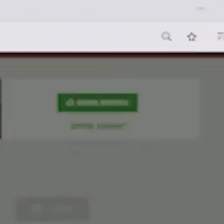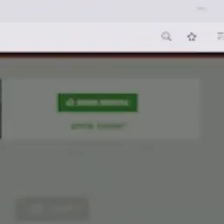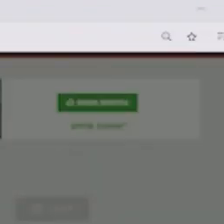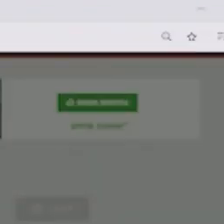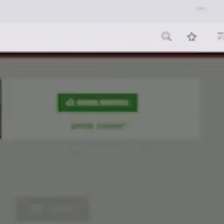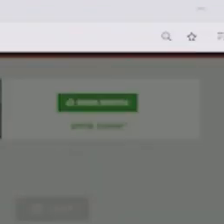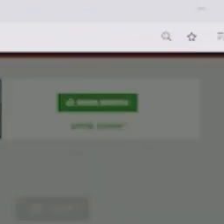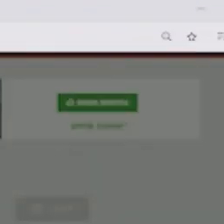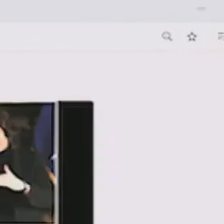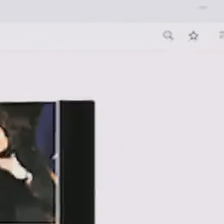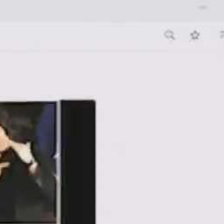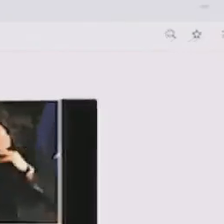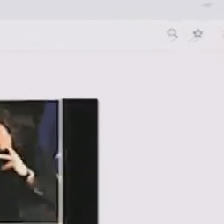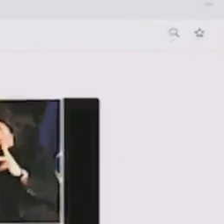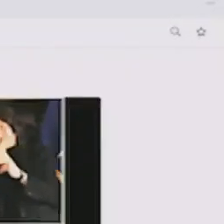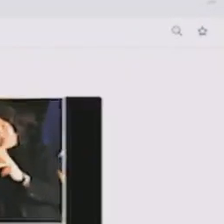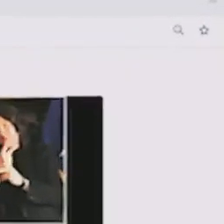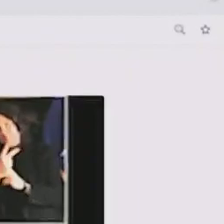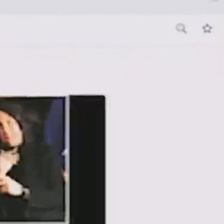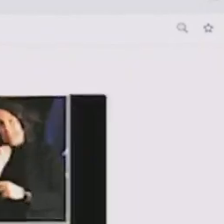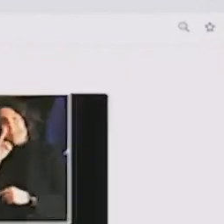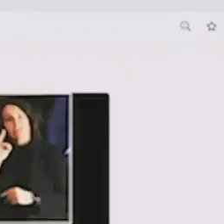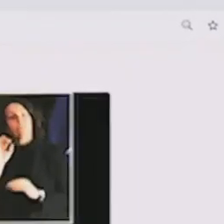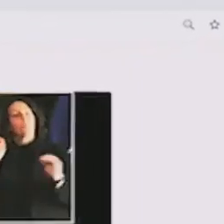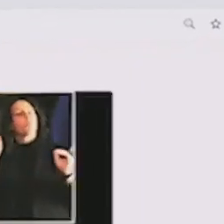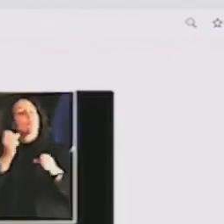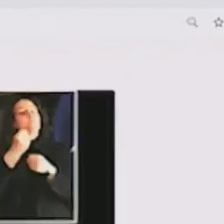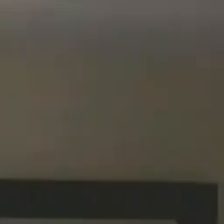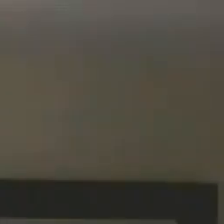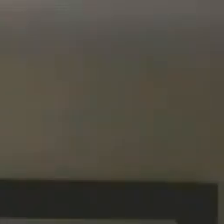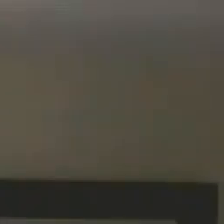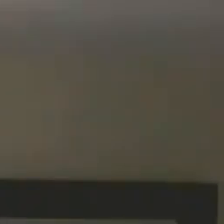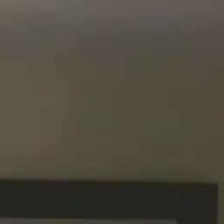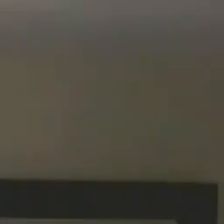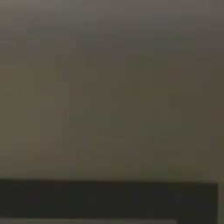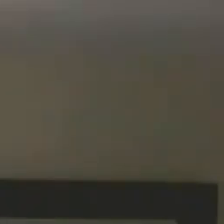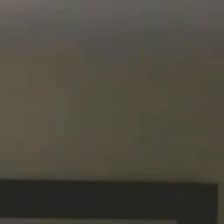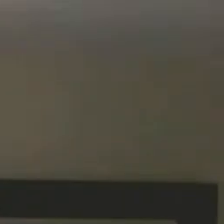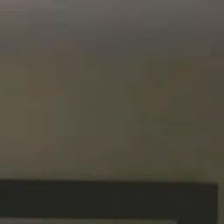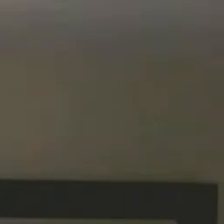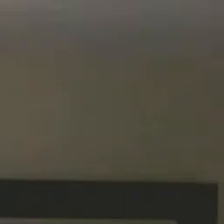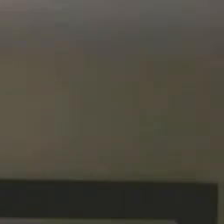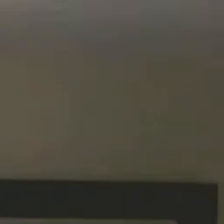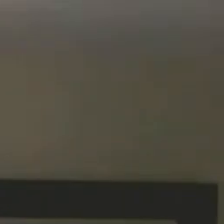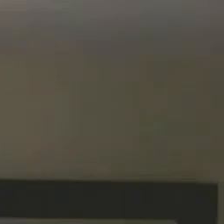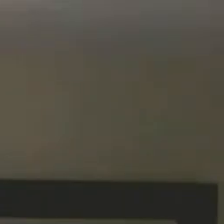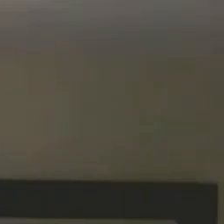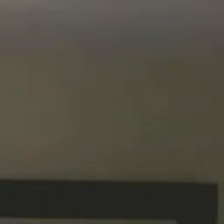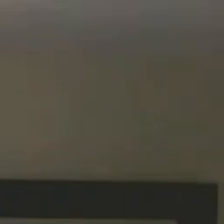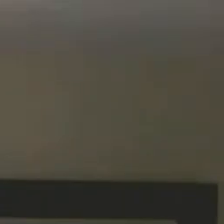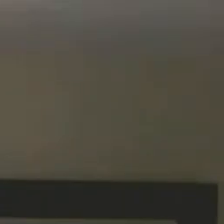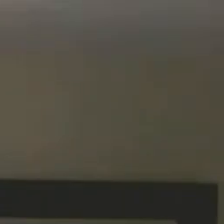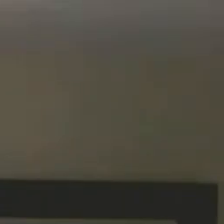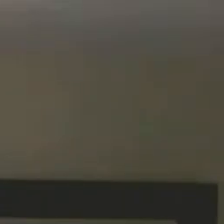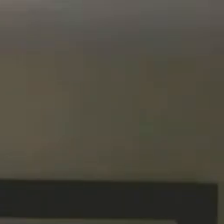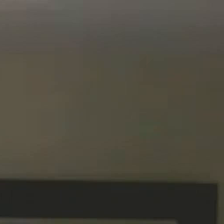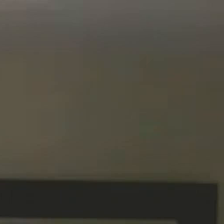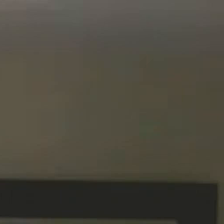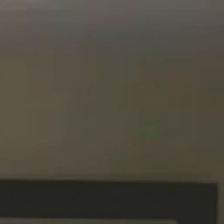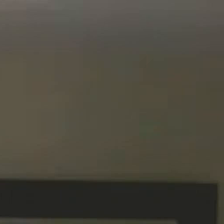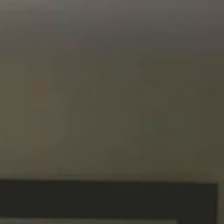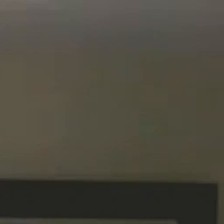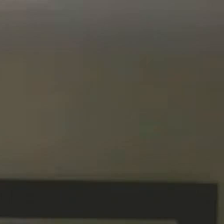that allow us to connect you live with these important events. But WisconsinEye needs your help to do so. At this time, we are